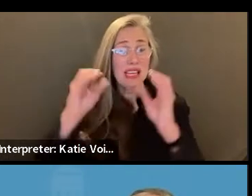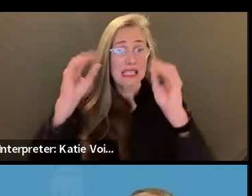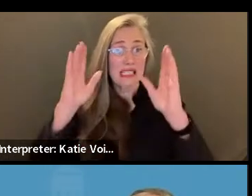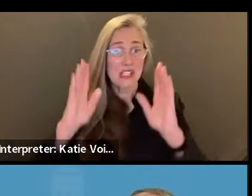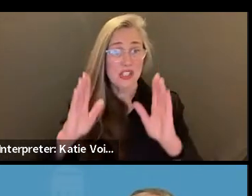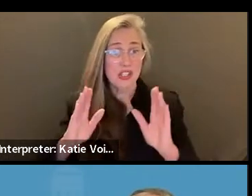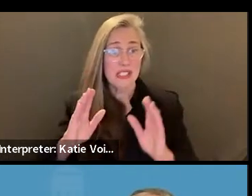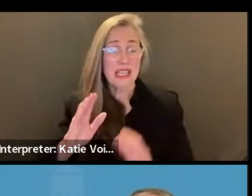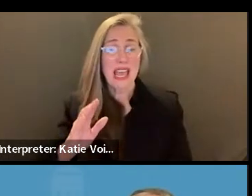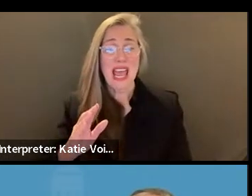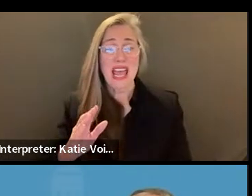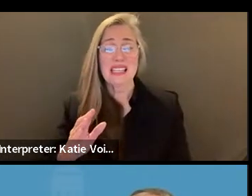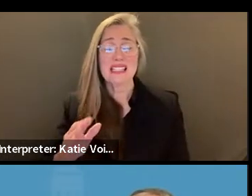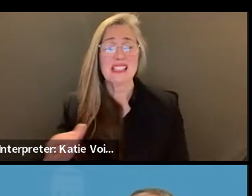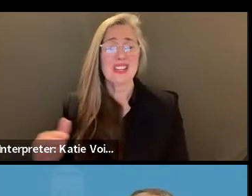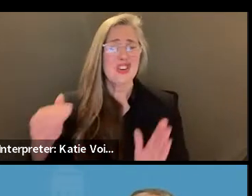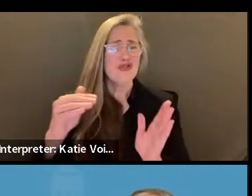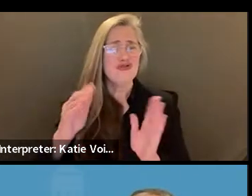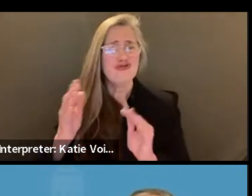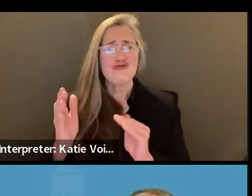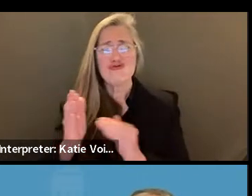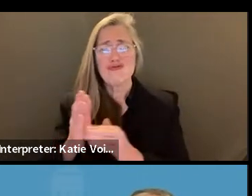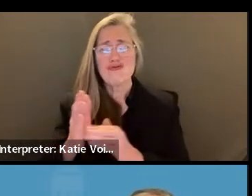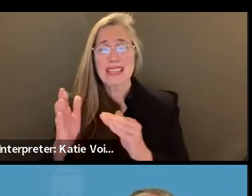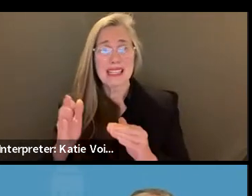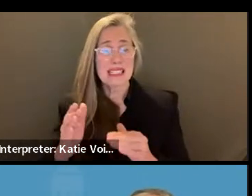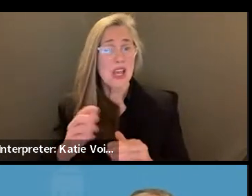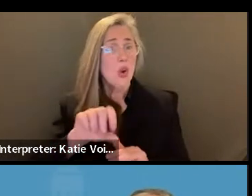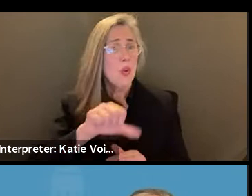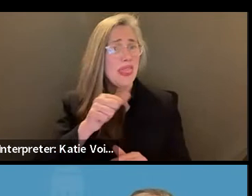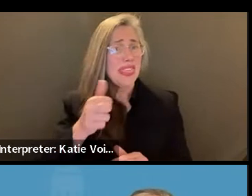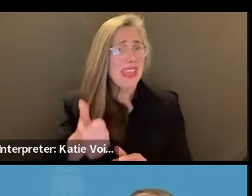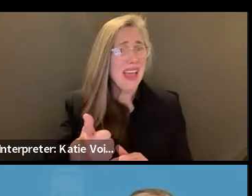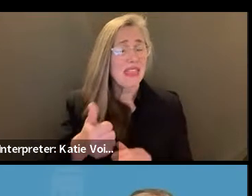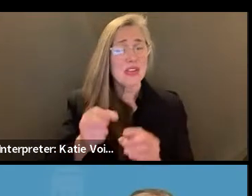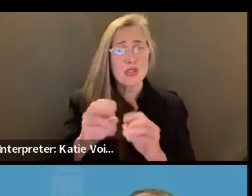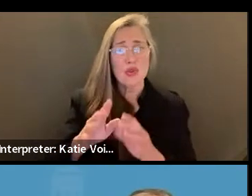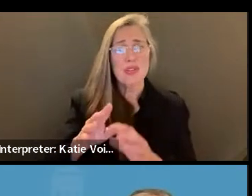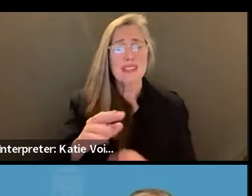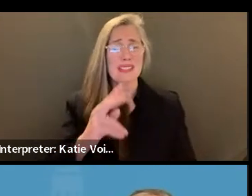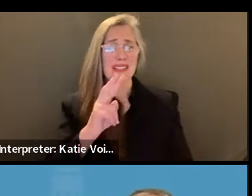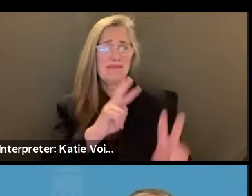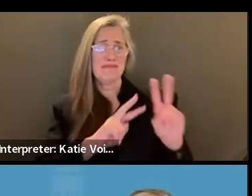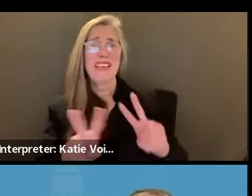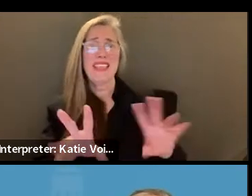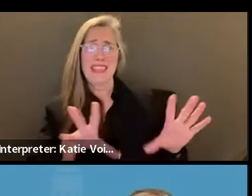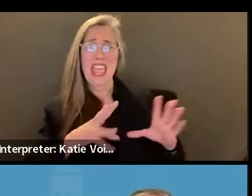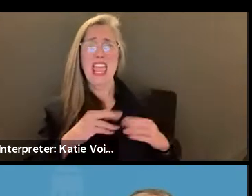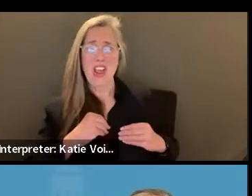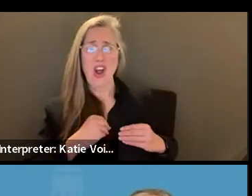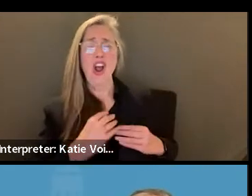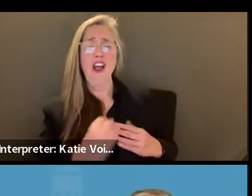attitude, interaction with a student, the other students are affected by that, right? They're seeing that.